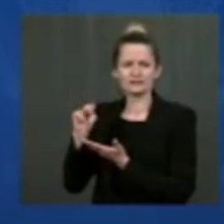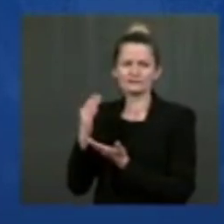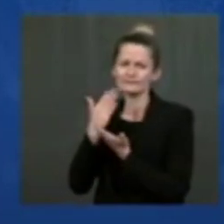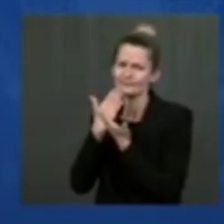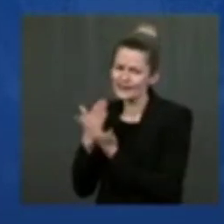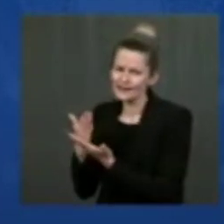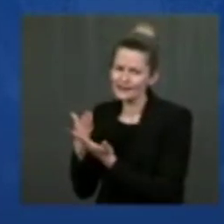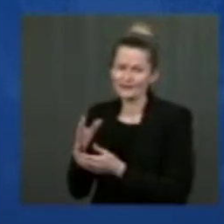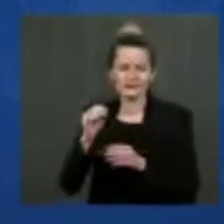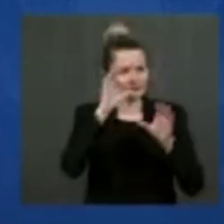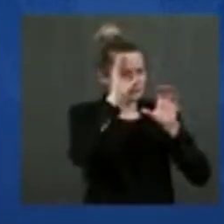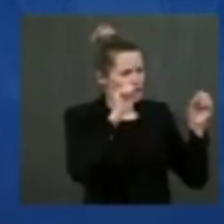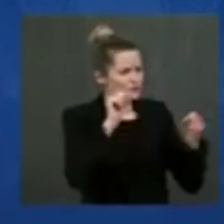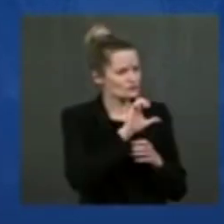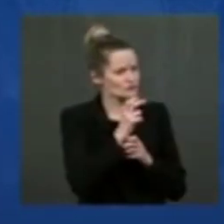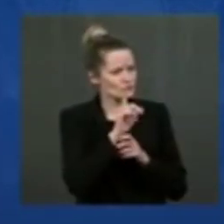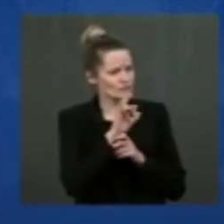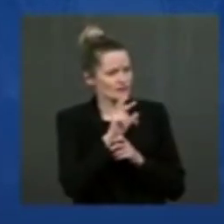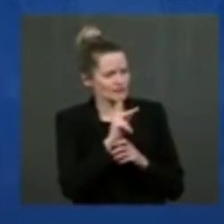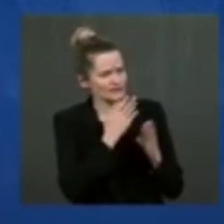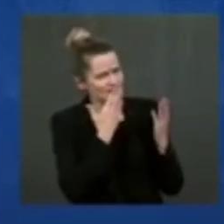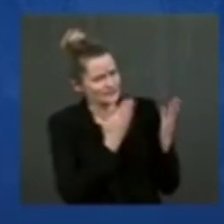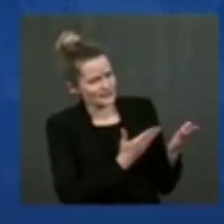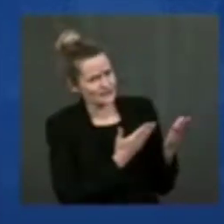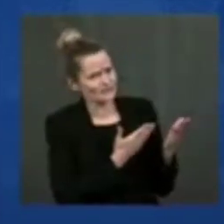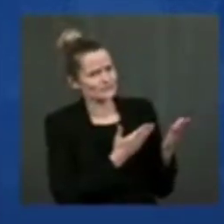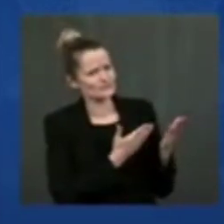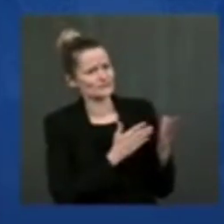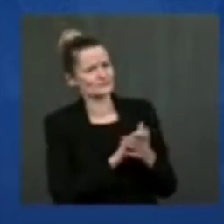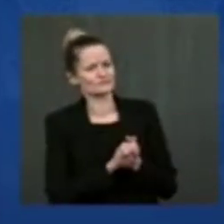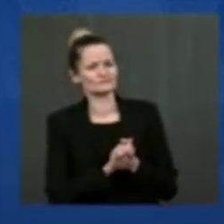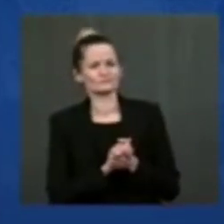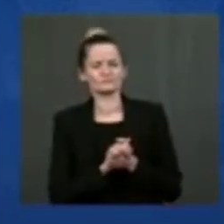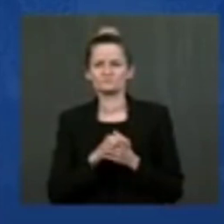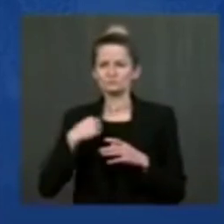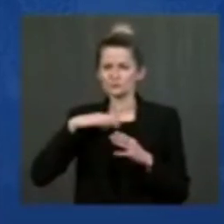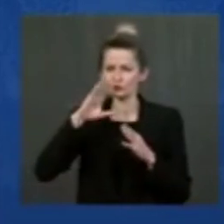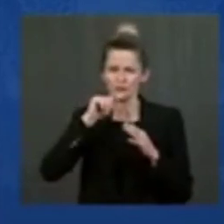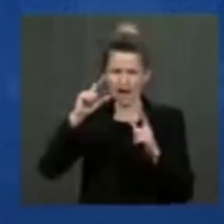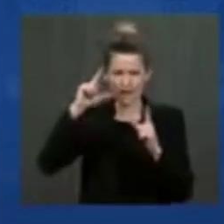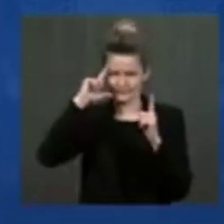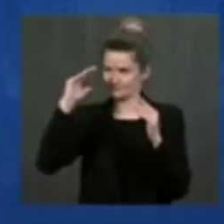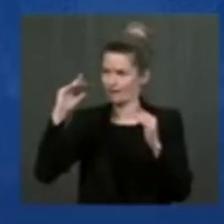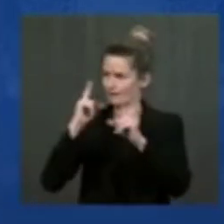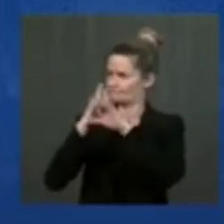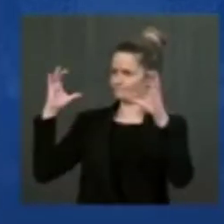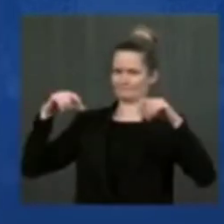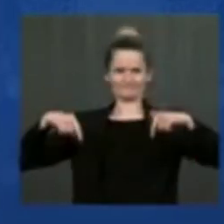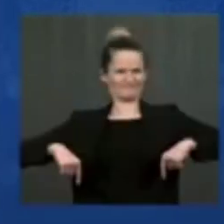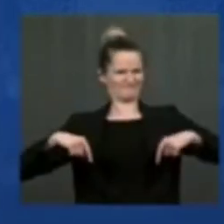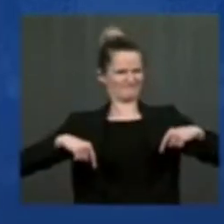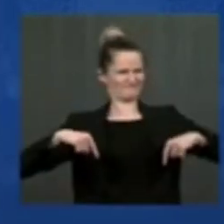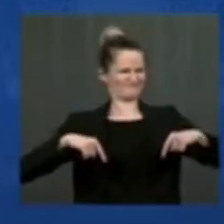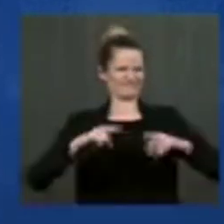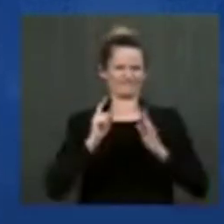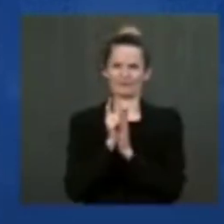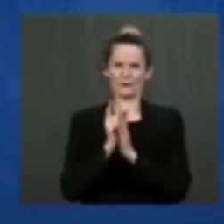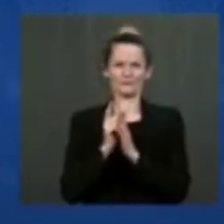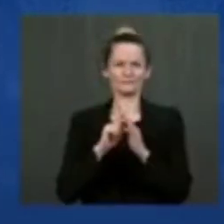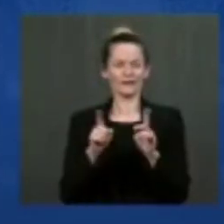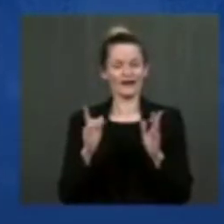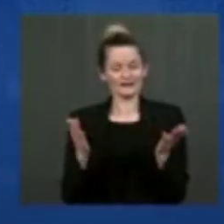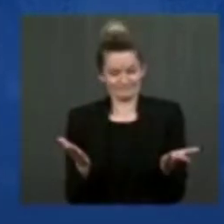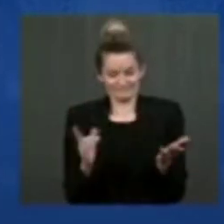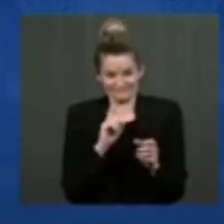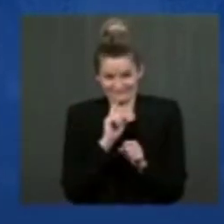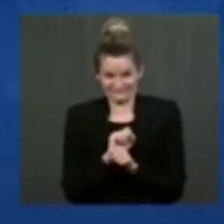Madam President. And I know you didn't expect to be in this role at this moment, but as I told you before, I believe that the